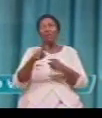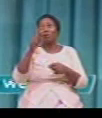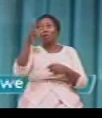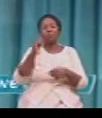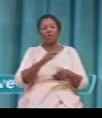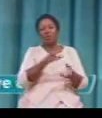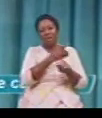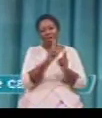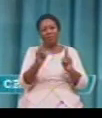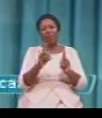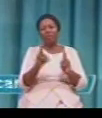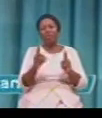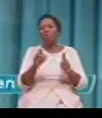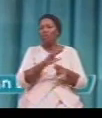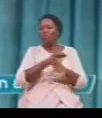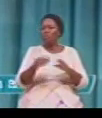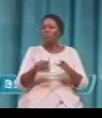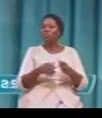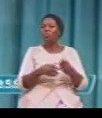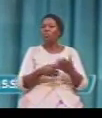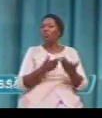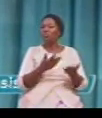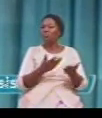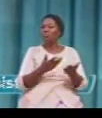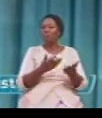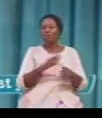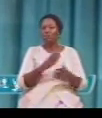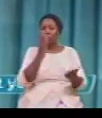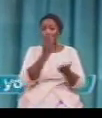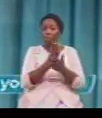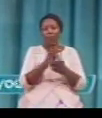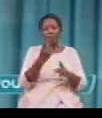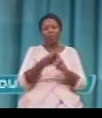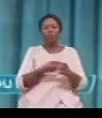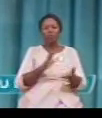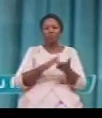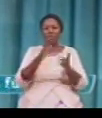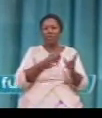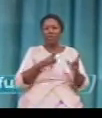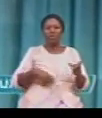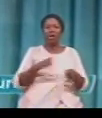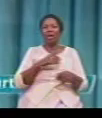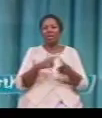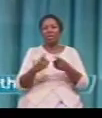do not hesitate to glorify him by coming out to testify.